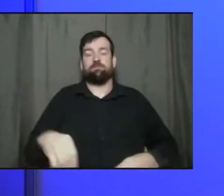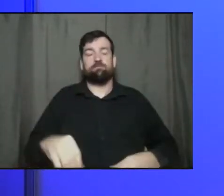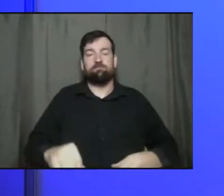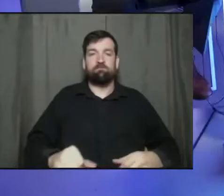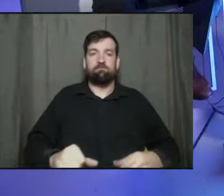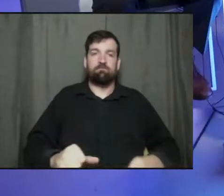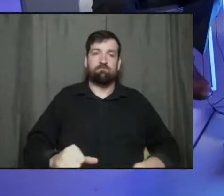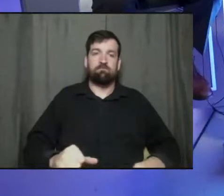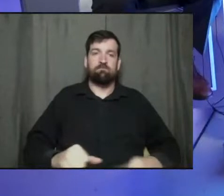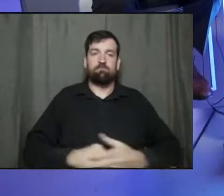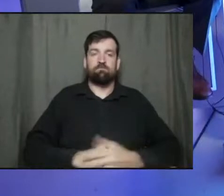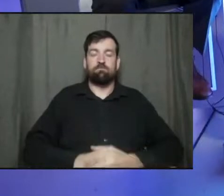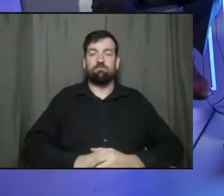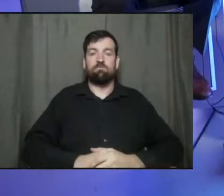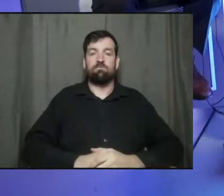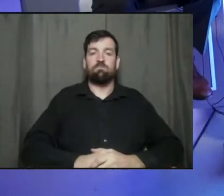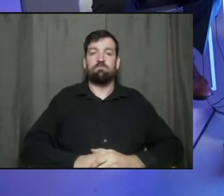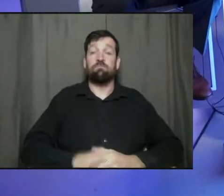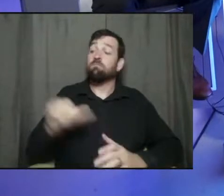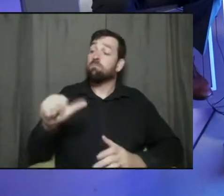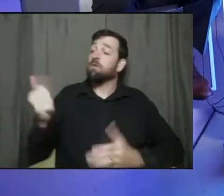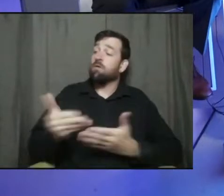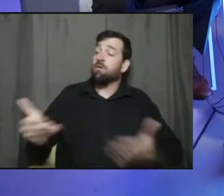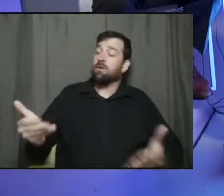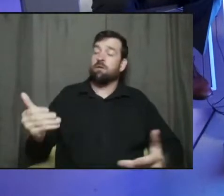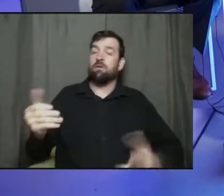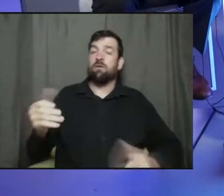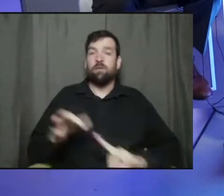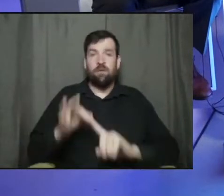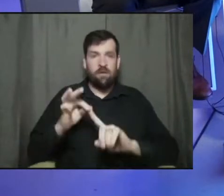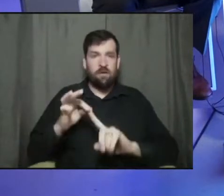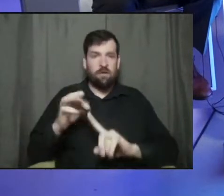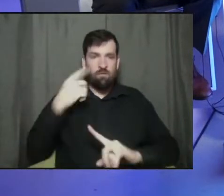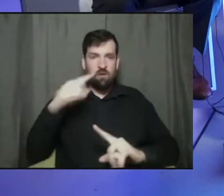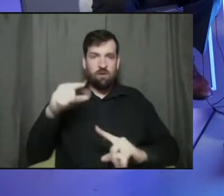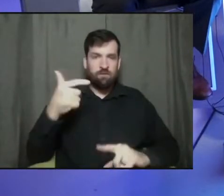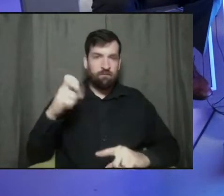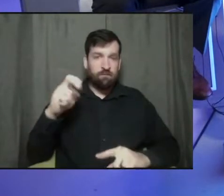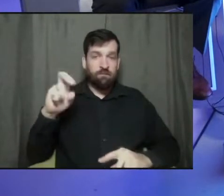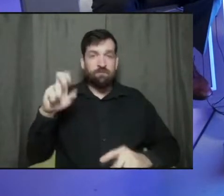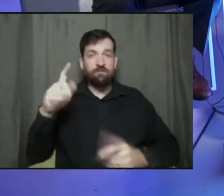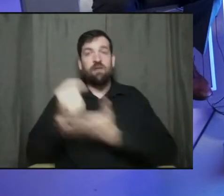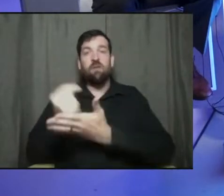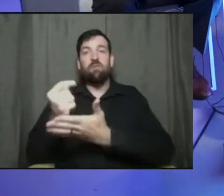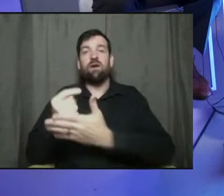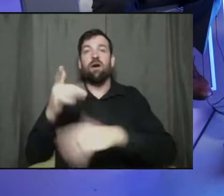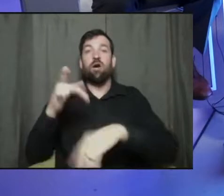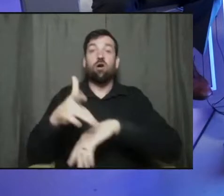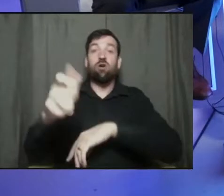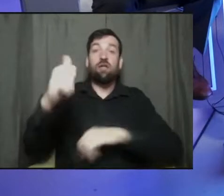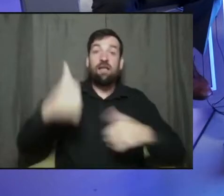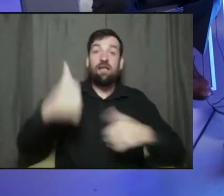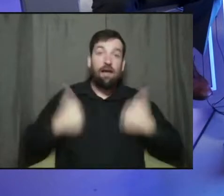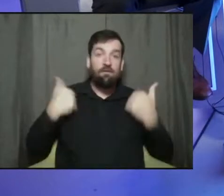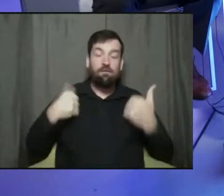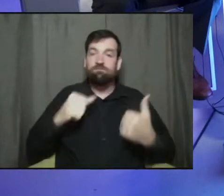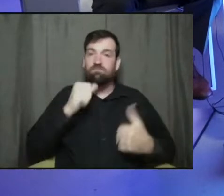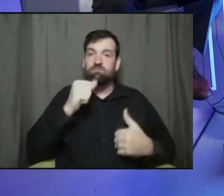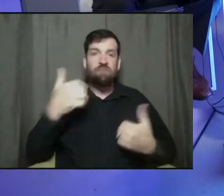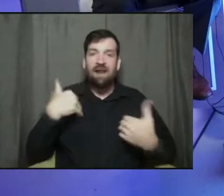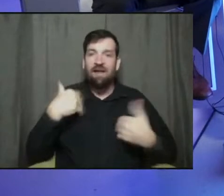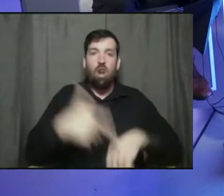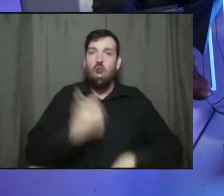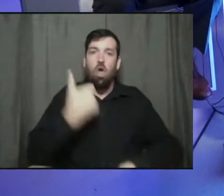Trikafta. Well, and I think the other thing is that, especially if you could do gene therapy right early on in life, then you won't have all the long-term side effects. It's one thing to repair, it's another thing if